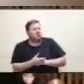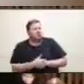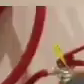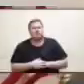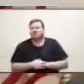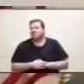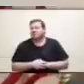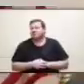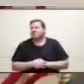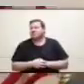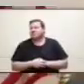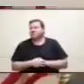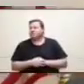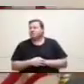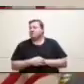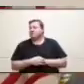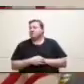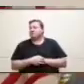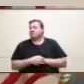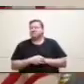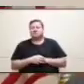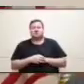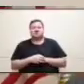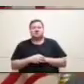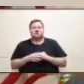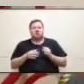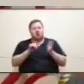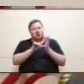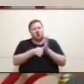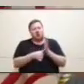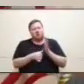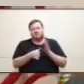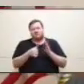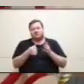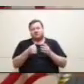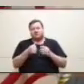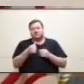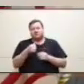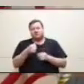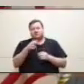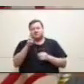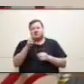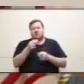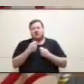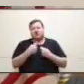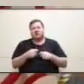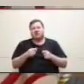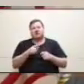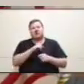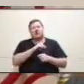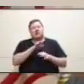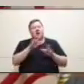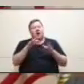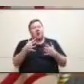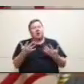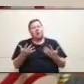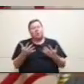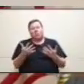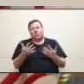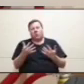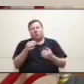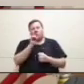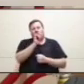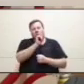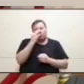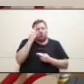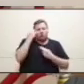In relation to the conditional grant, the under expenditure in relation to that, is to how do you reconcile your reason